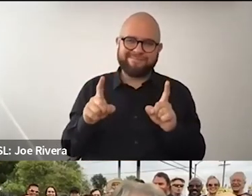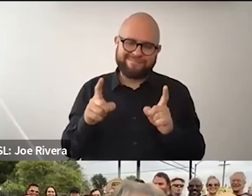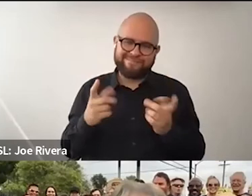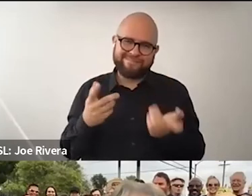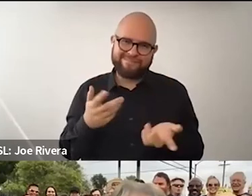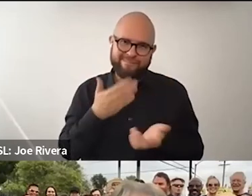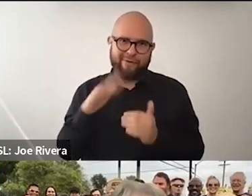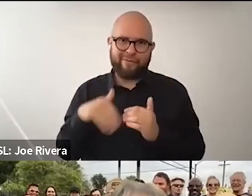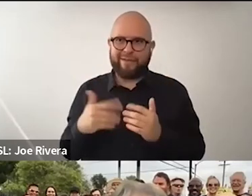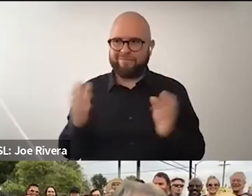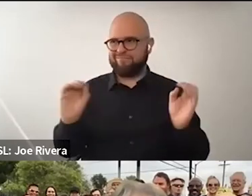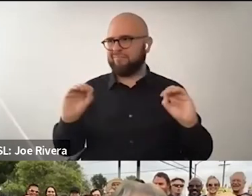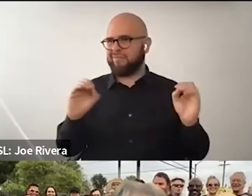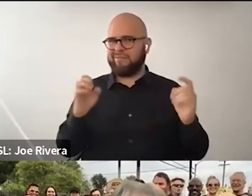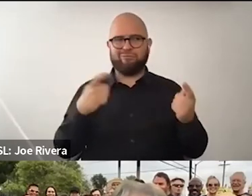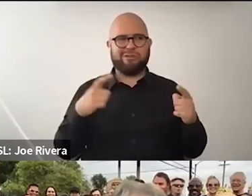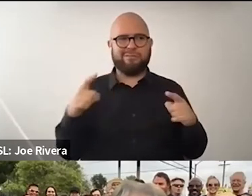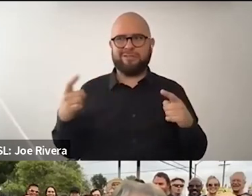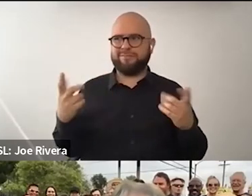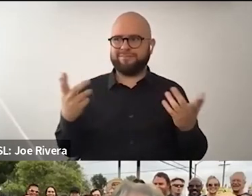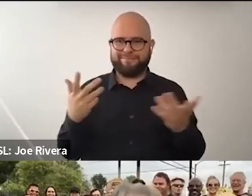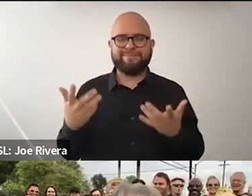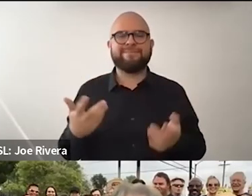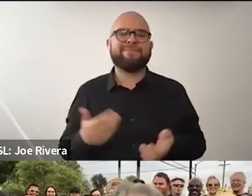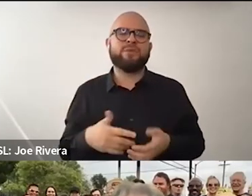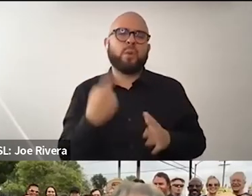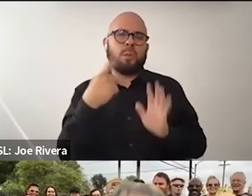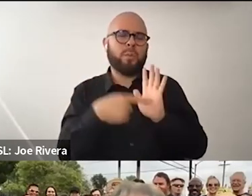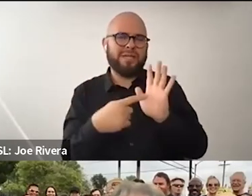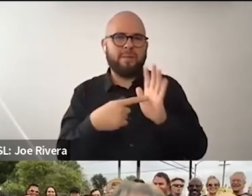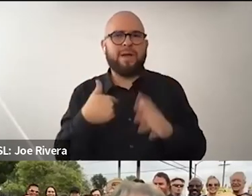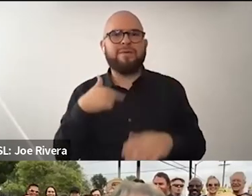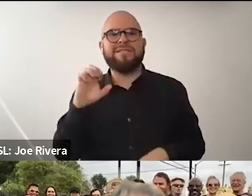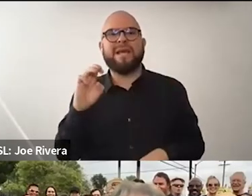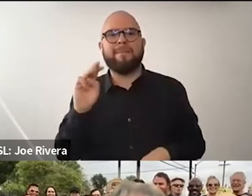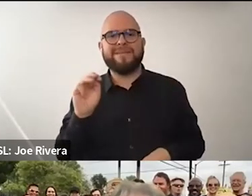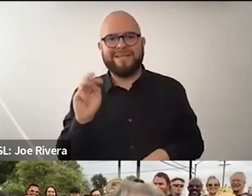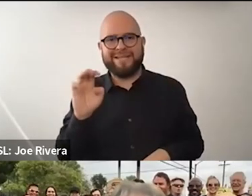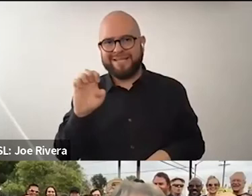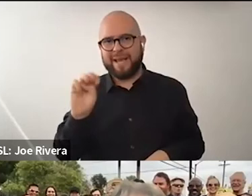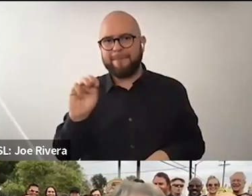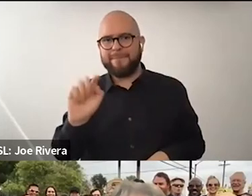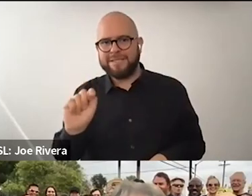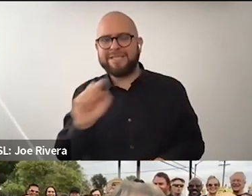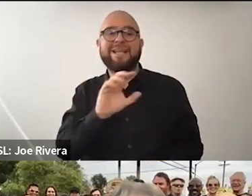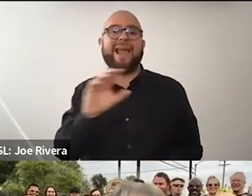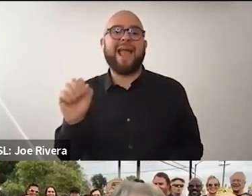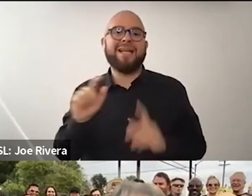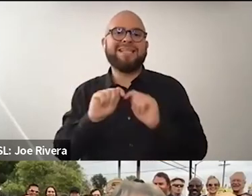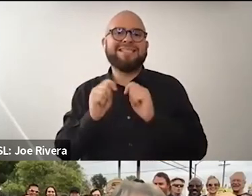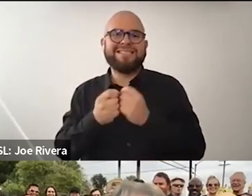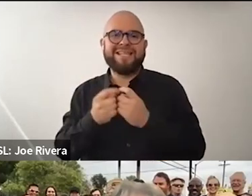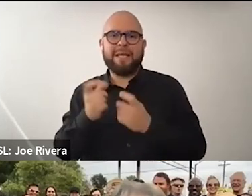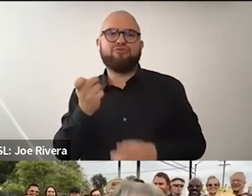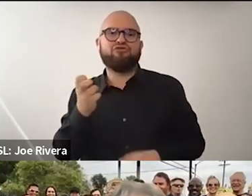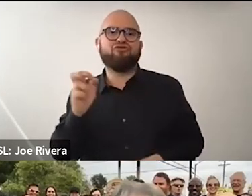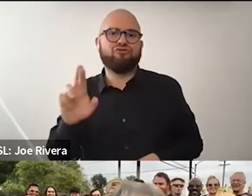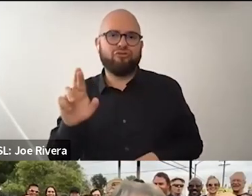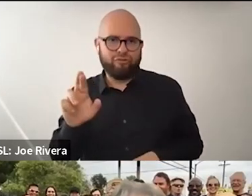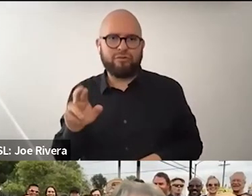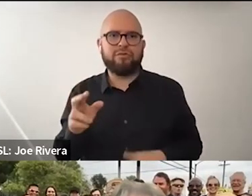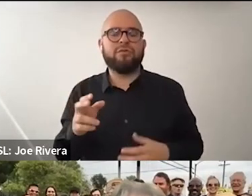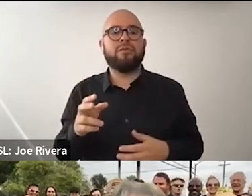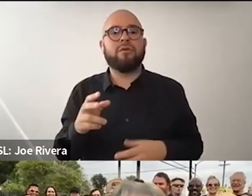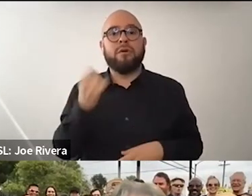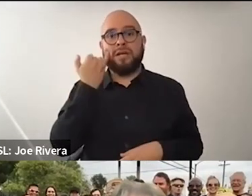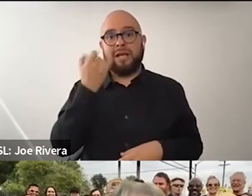life, I was an EMT and I was a Teamster. And you talk about money, people who were working on an ambulance